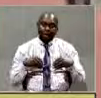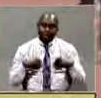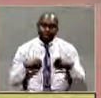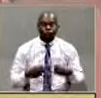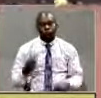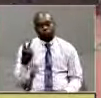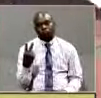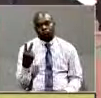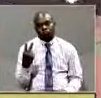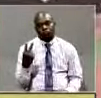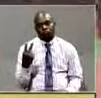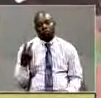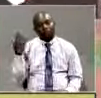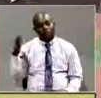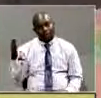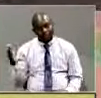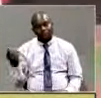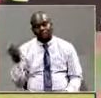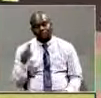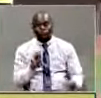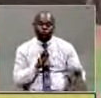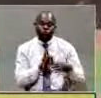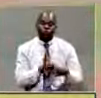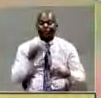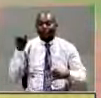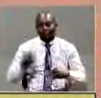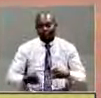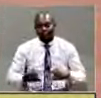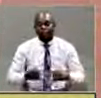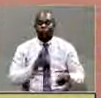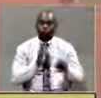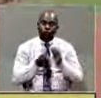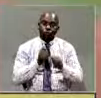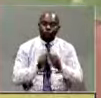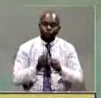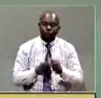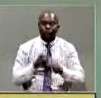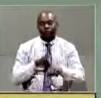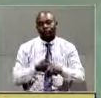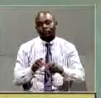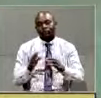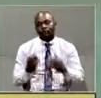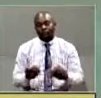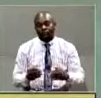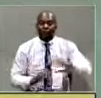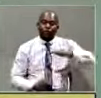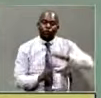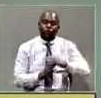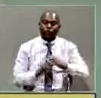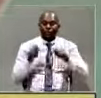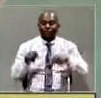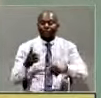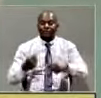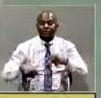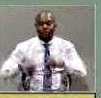2 foreigners in the finals, the ones with the best times. Top performers at this